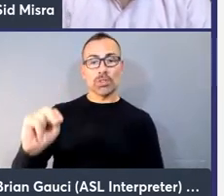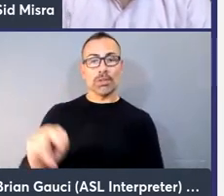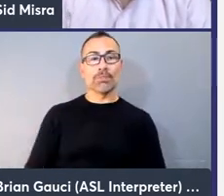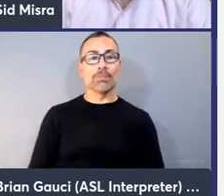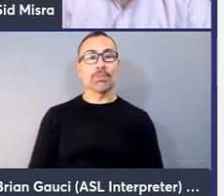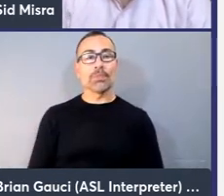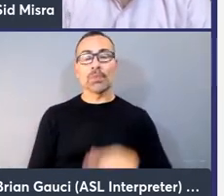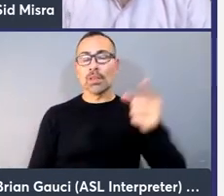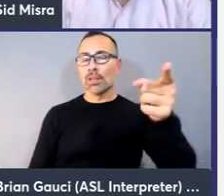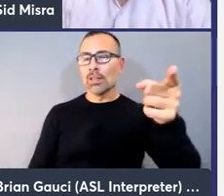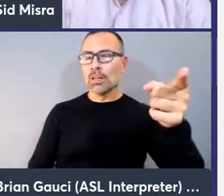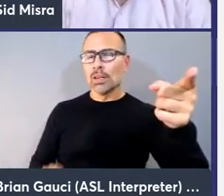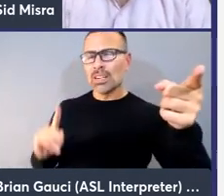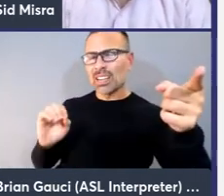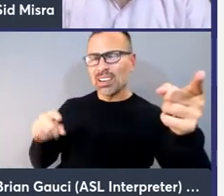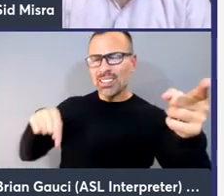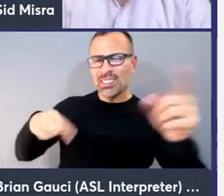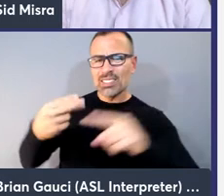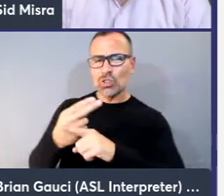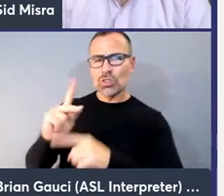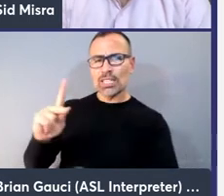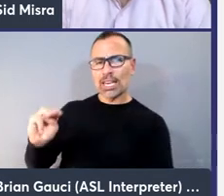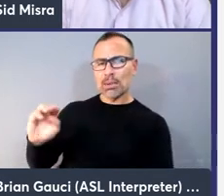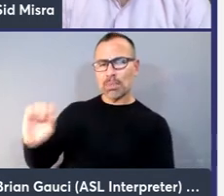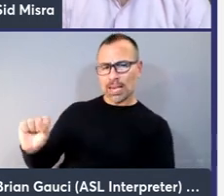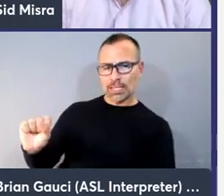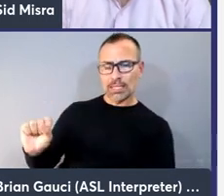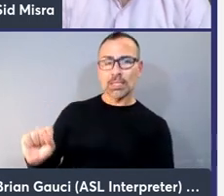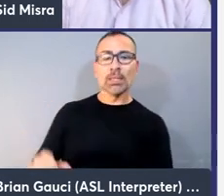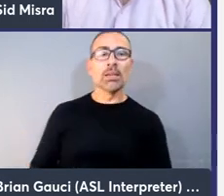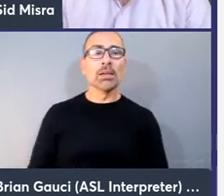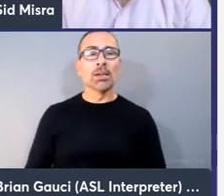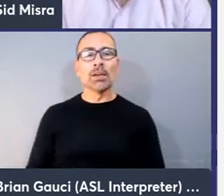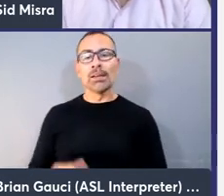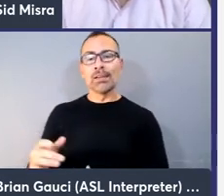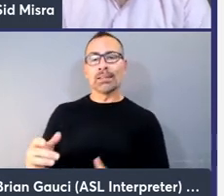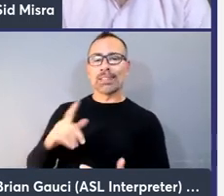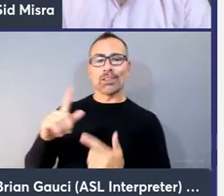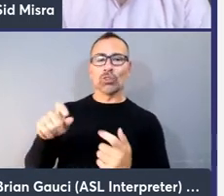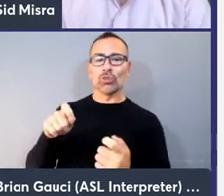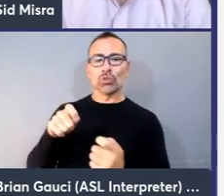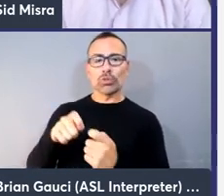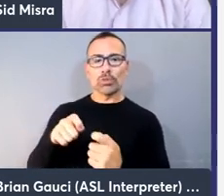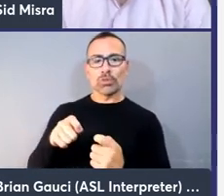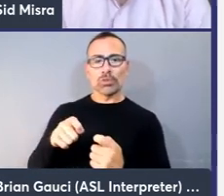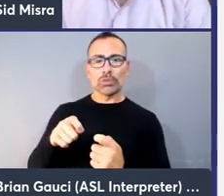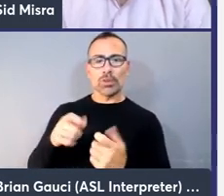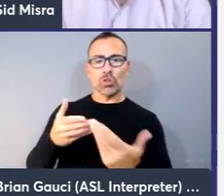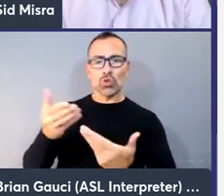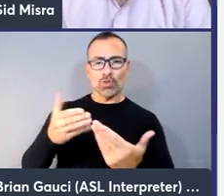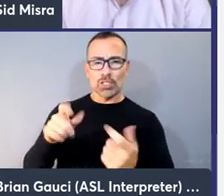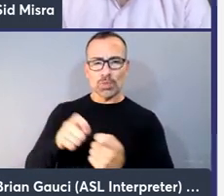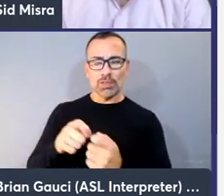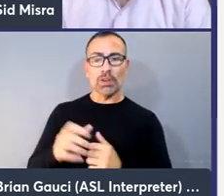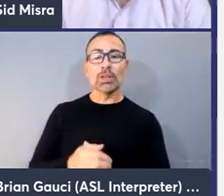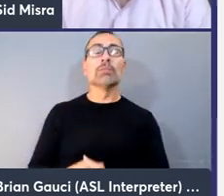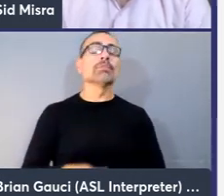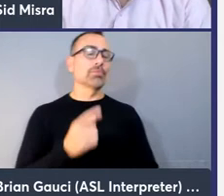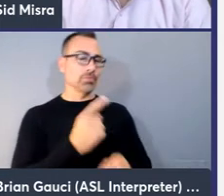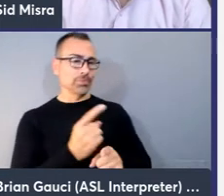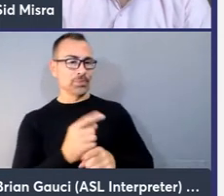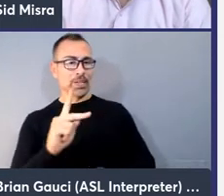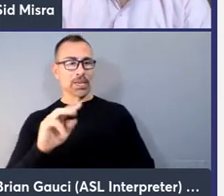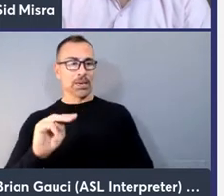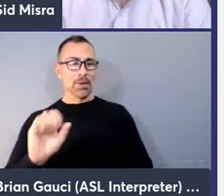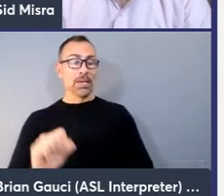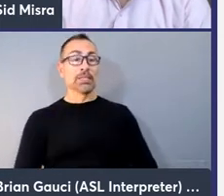So this is using KMS, not just like a service specific encryption key, right? That's correct. It's using a KMS key. Okay. And